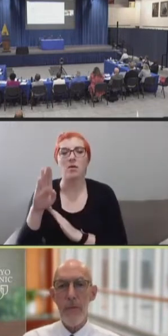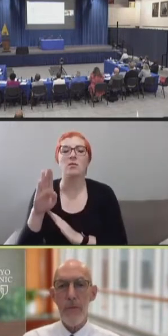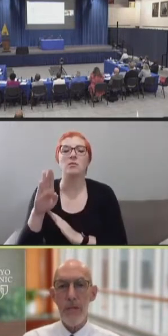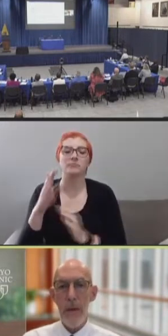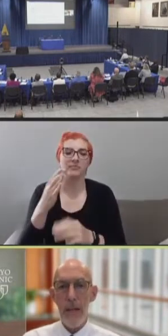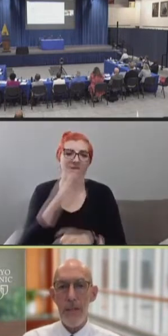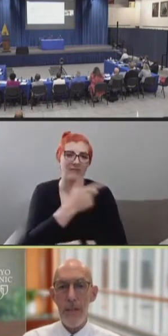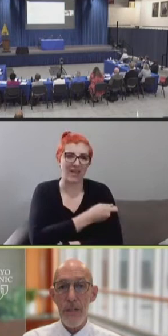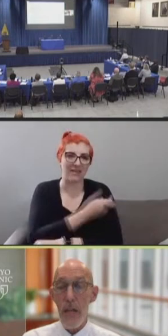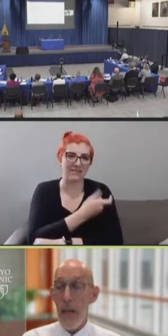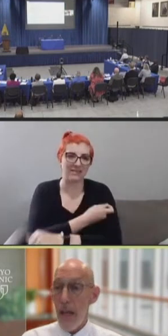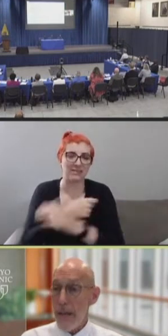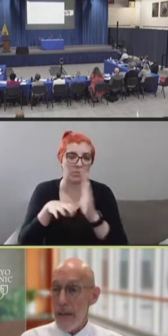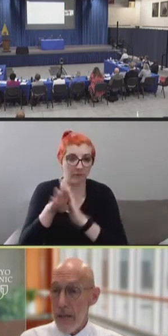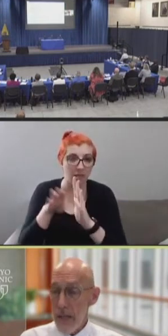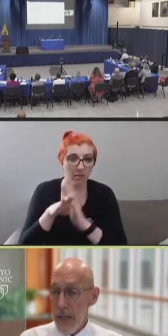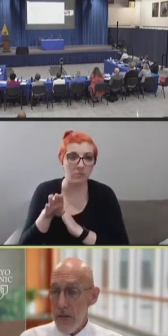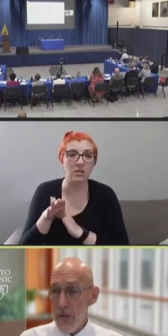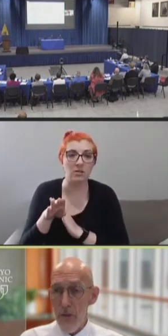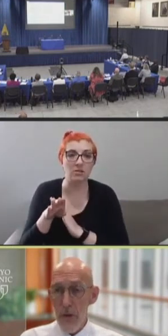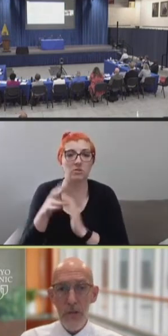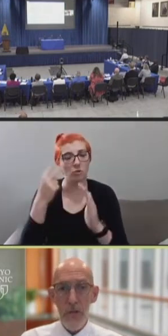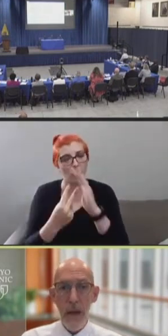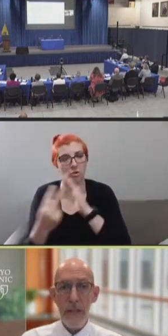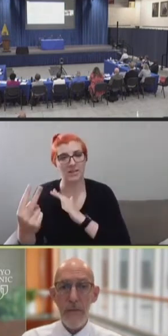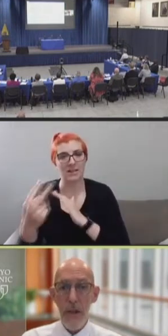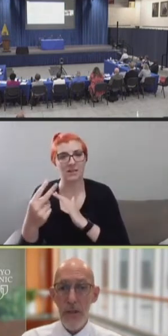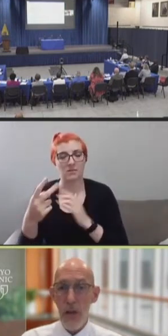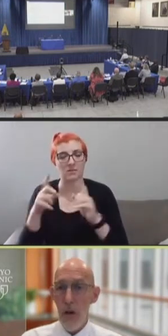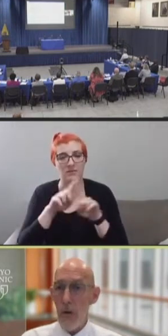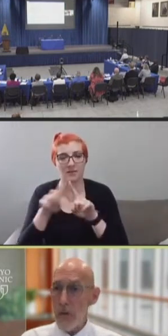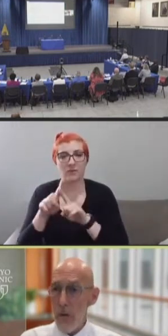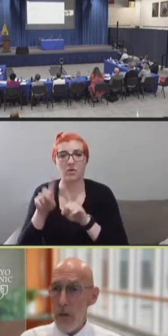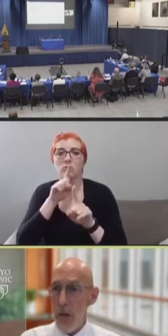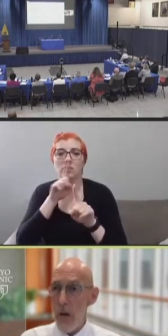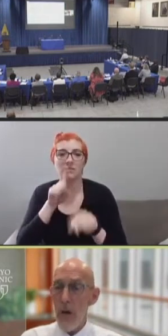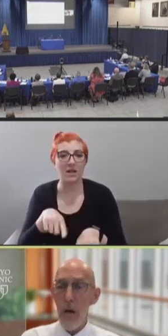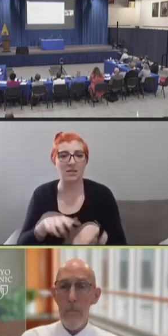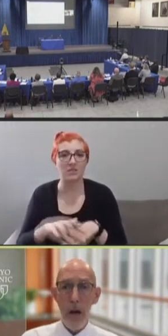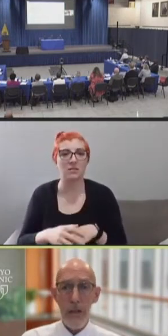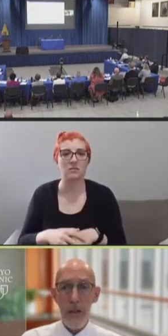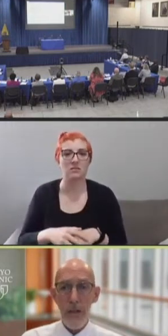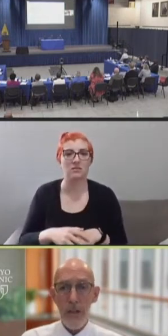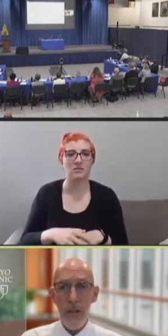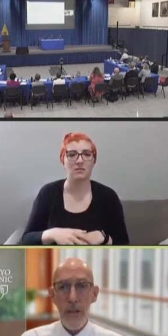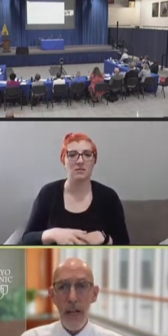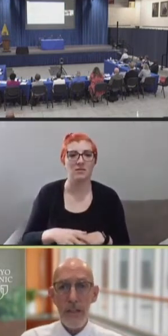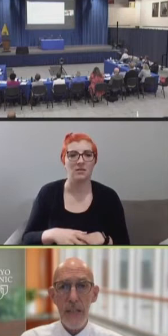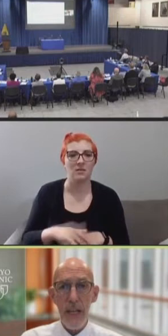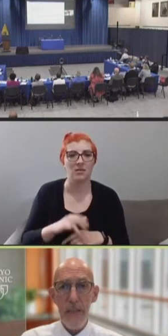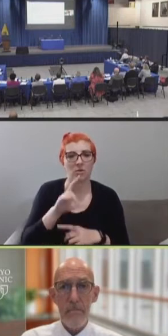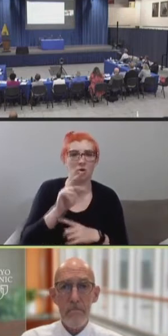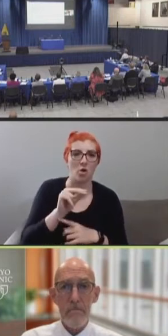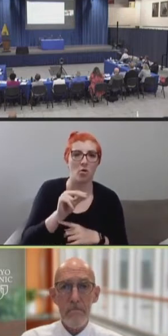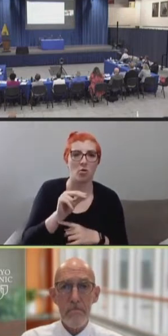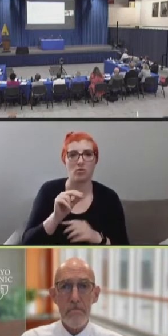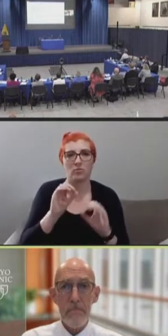aberrant responses, and in the industry perspective as go, no-go markers. Next